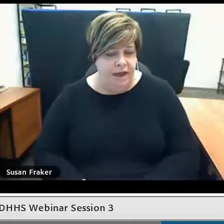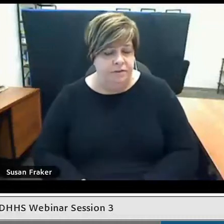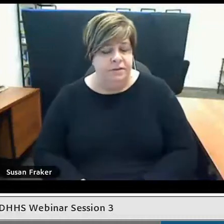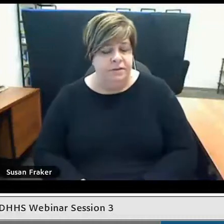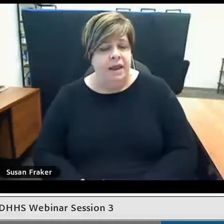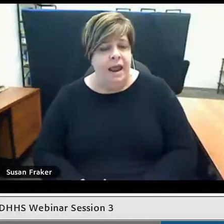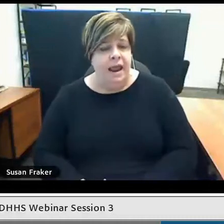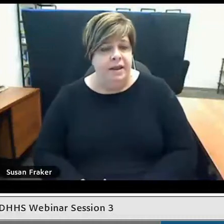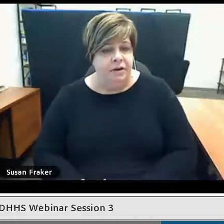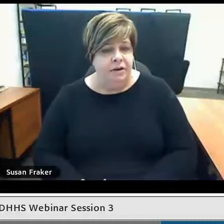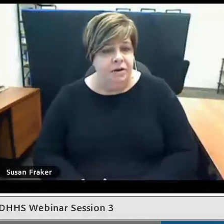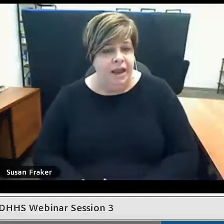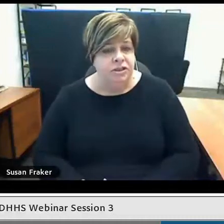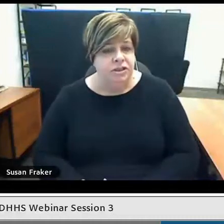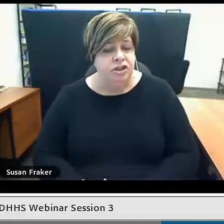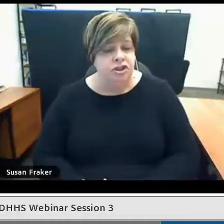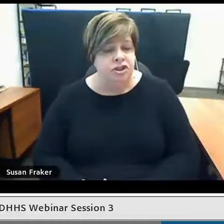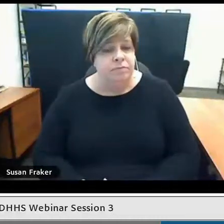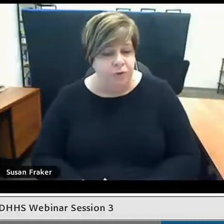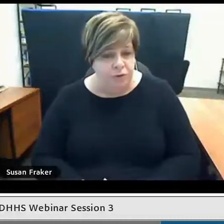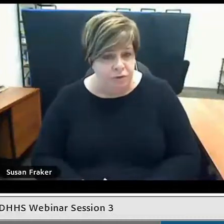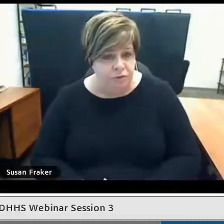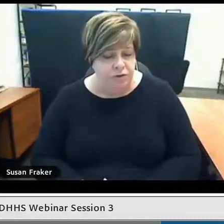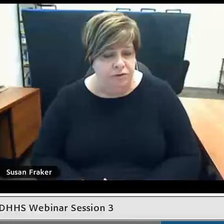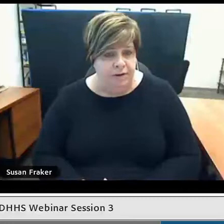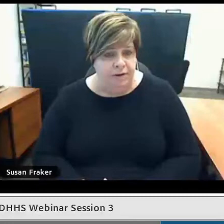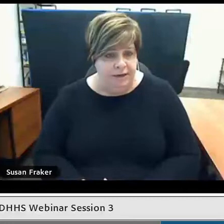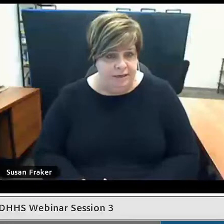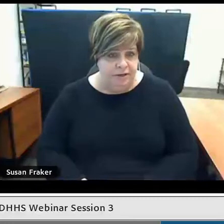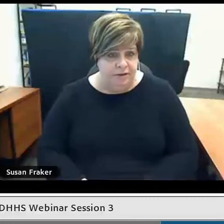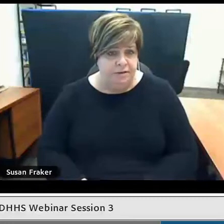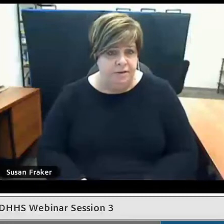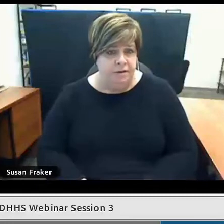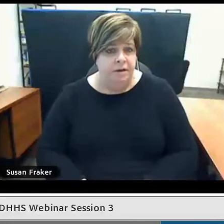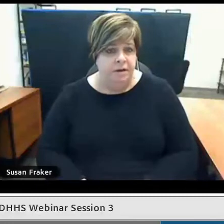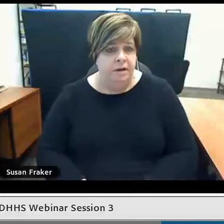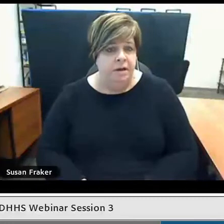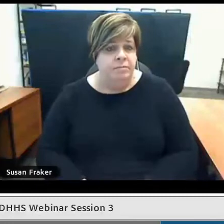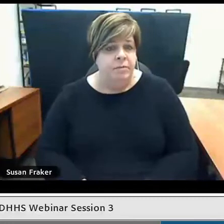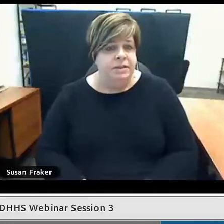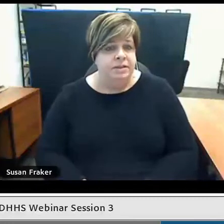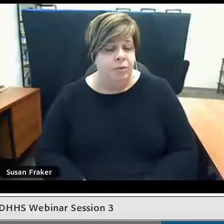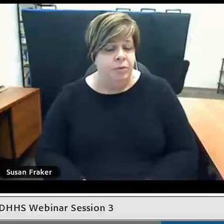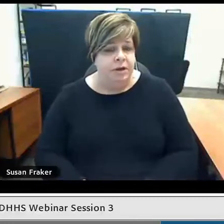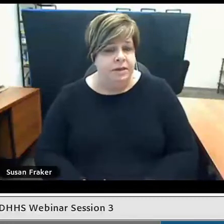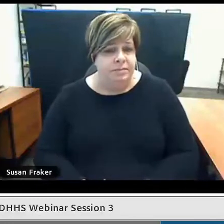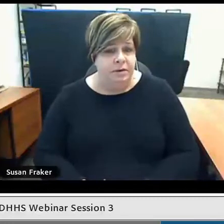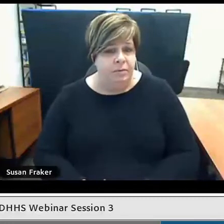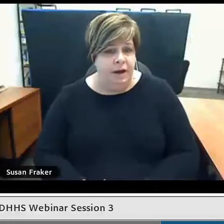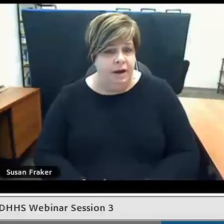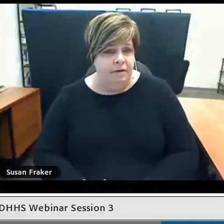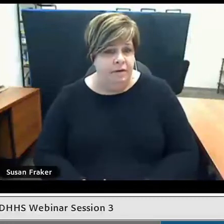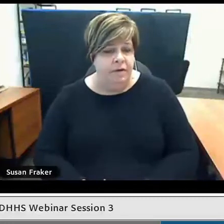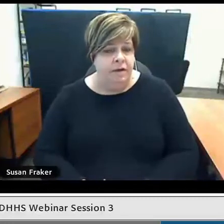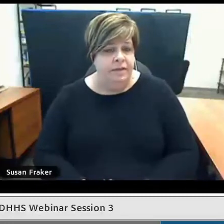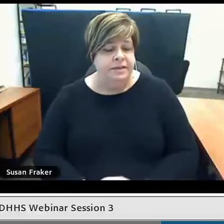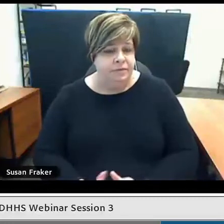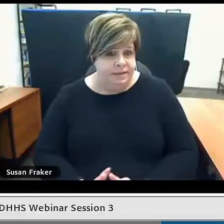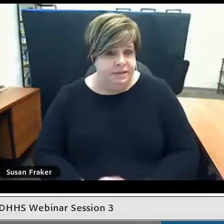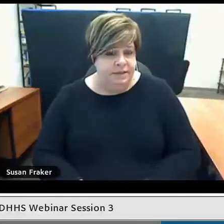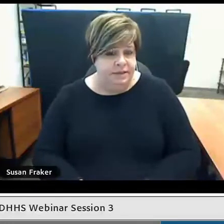various styles, and their communication should improve while treatment continues. But what's important is to be aware